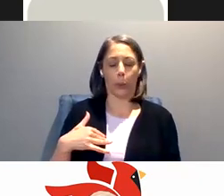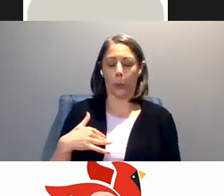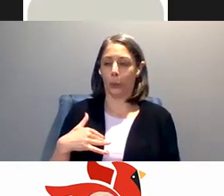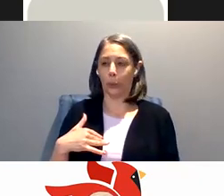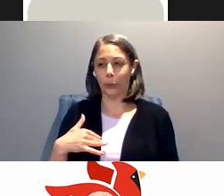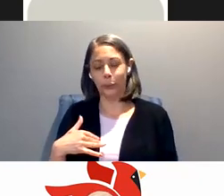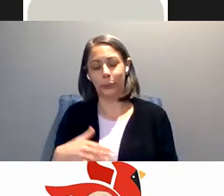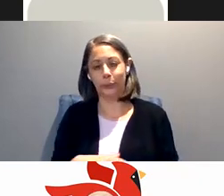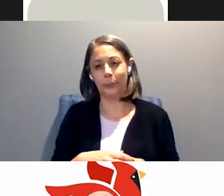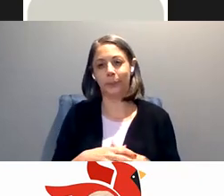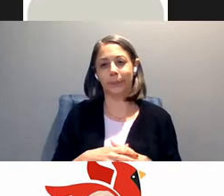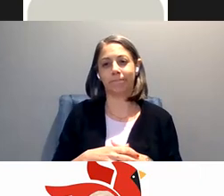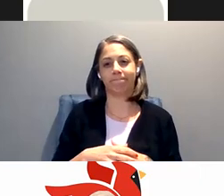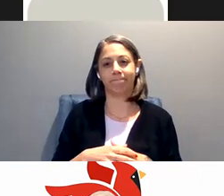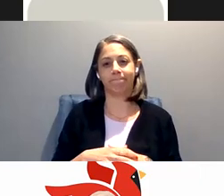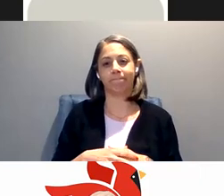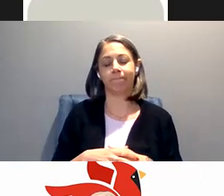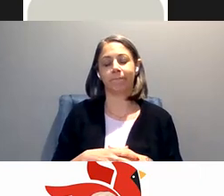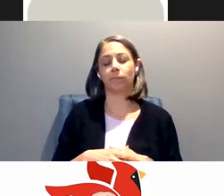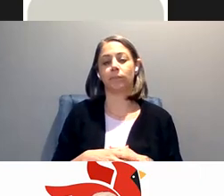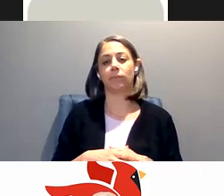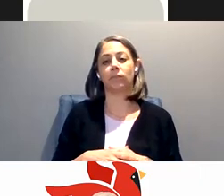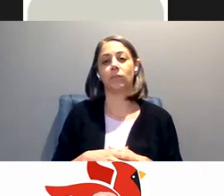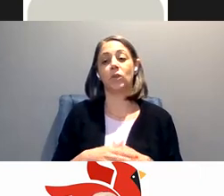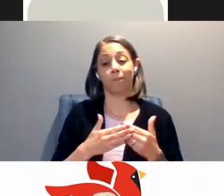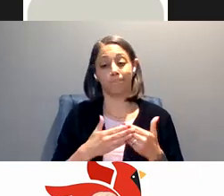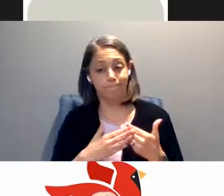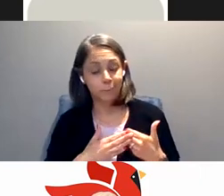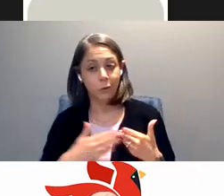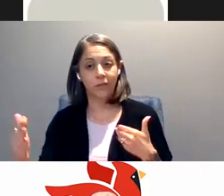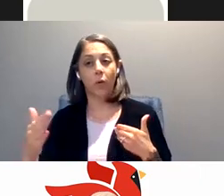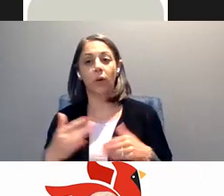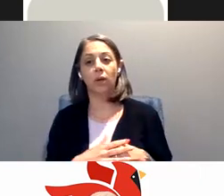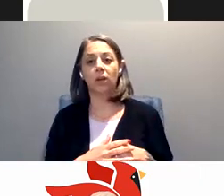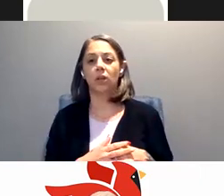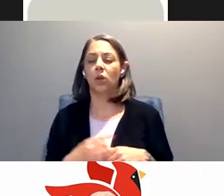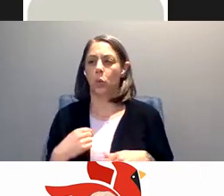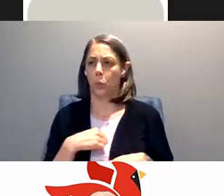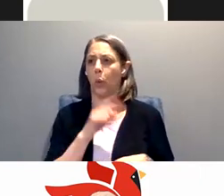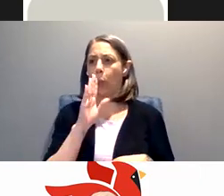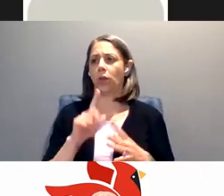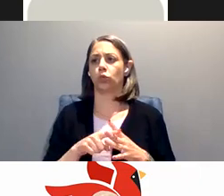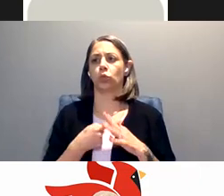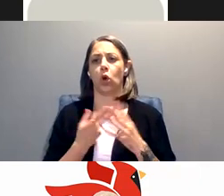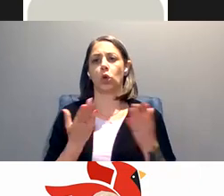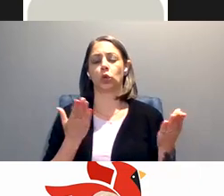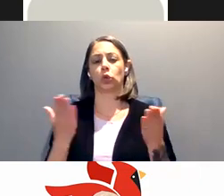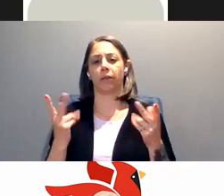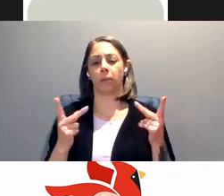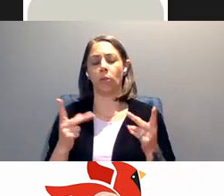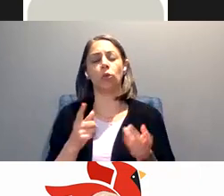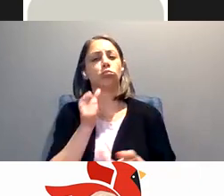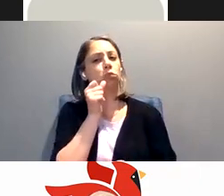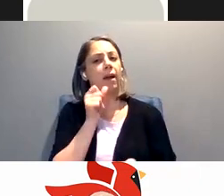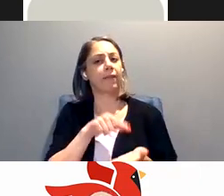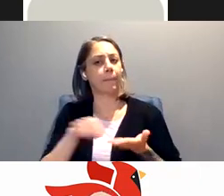while. But moving forward, we decided, okay, you know what? We're going to start serving people private pay, just